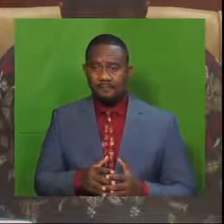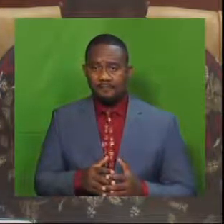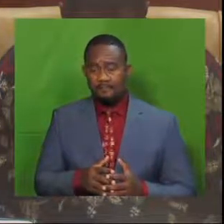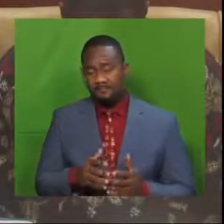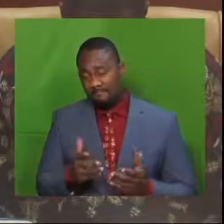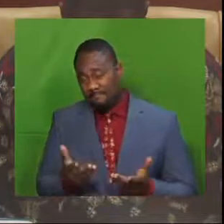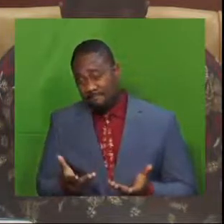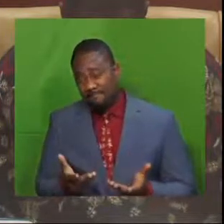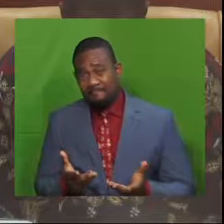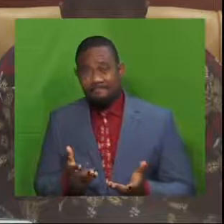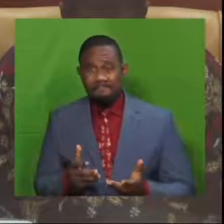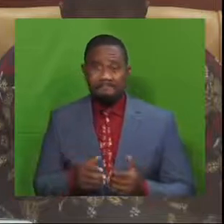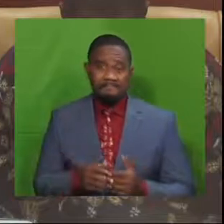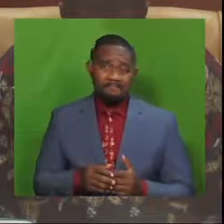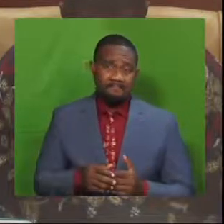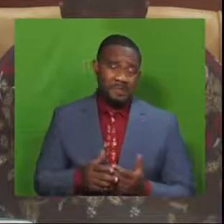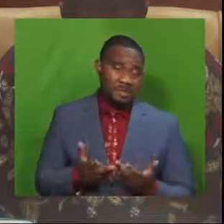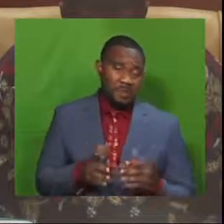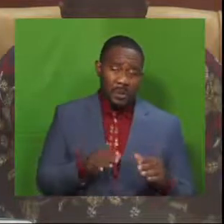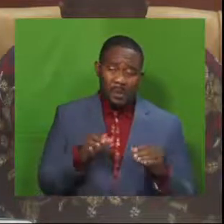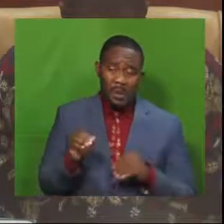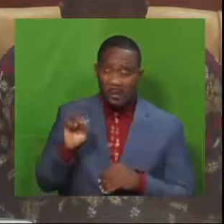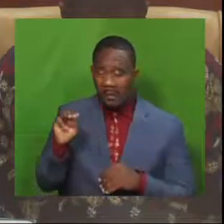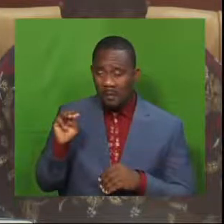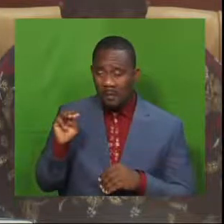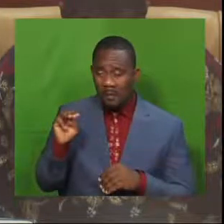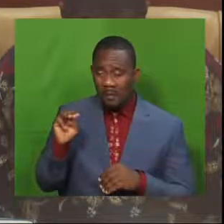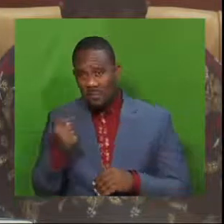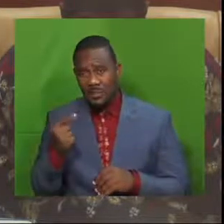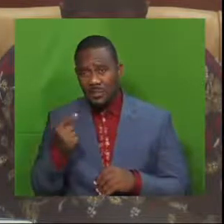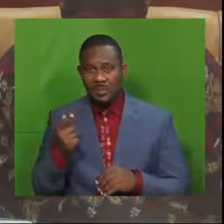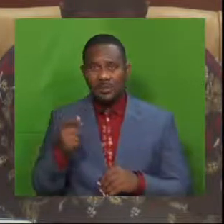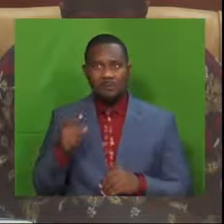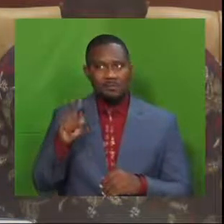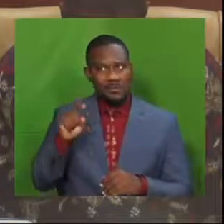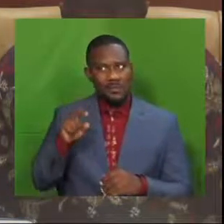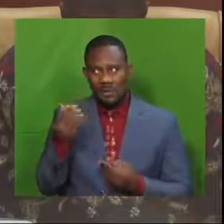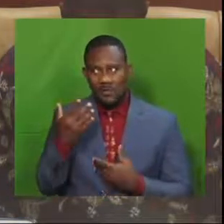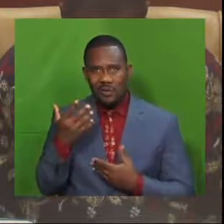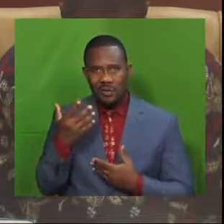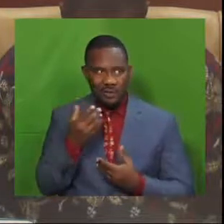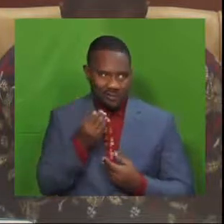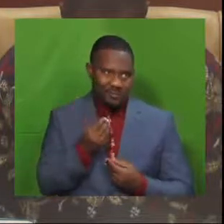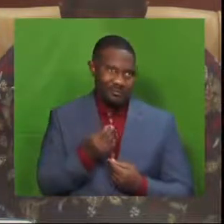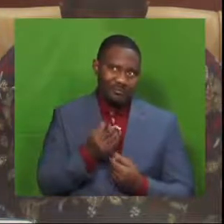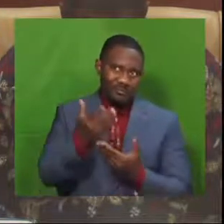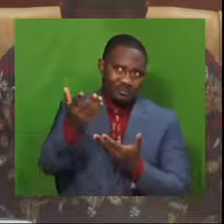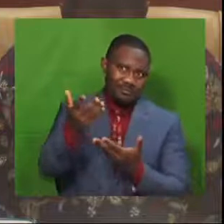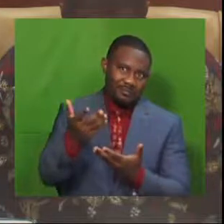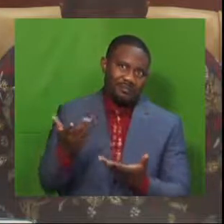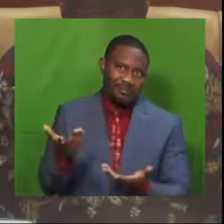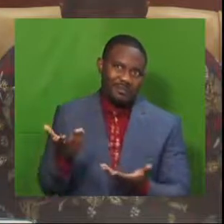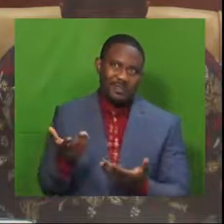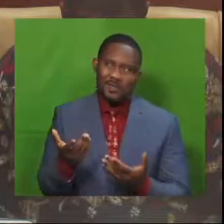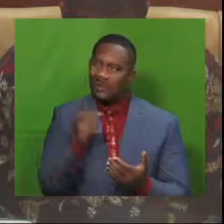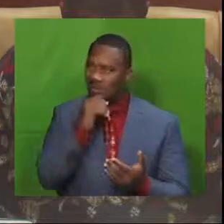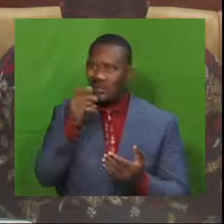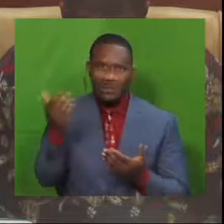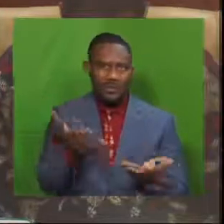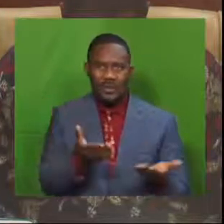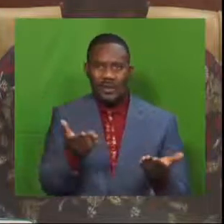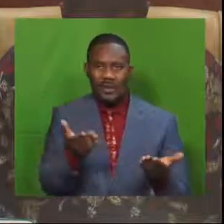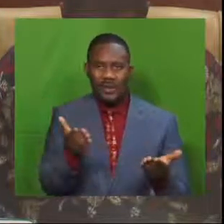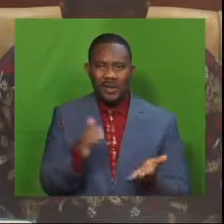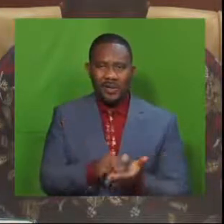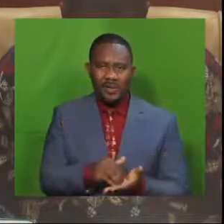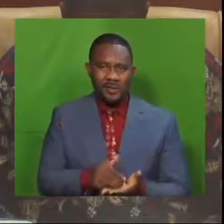whether it will be moved to Monday or Tuesday or not, we should have been told so that we inform him that he doesn't bring those matters on the floor. I